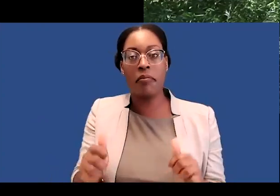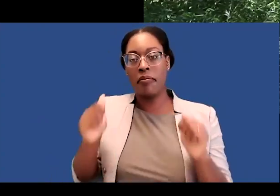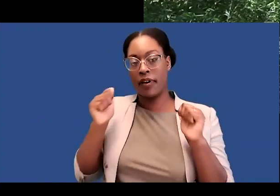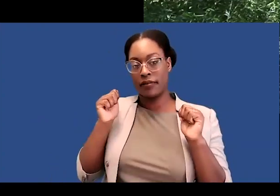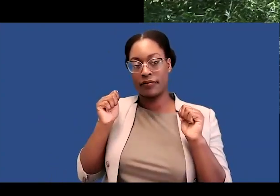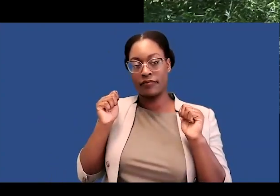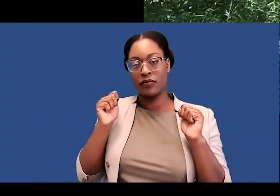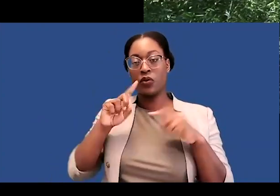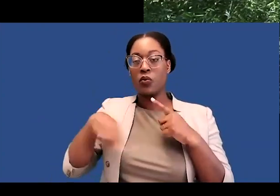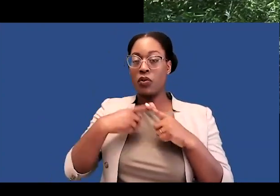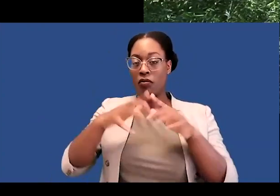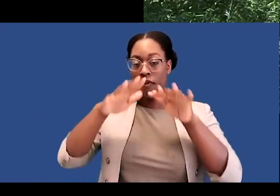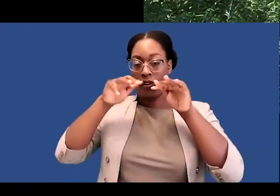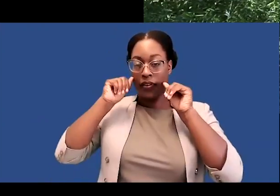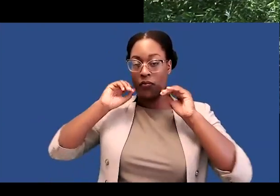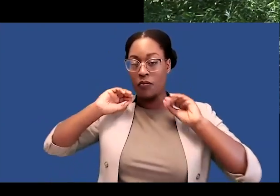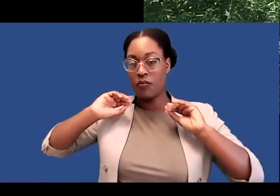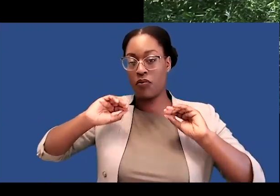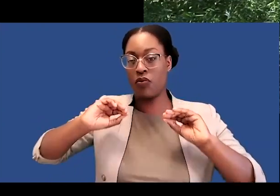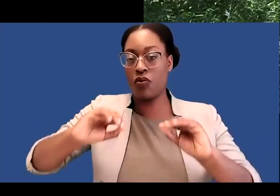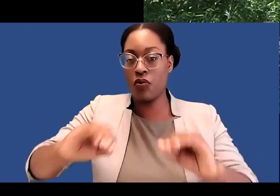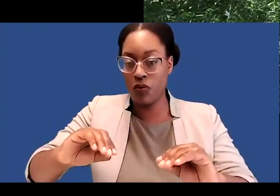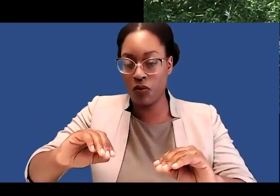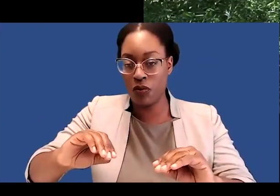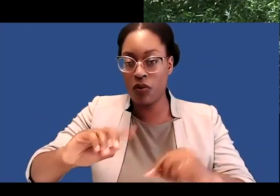Again, inhale, hover forward.